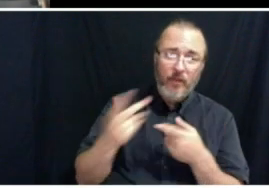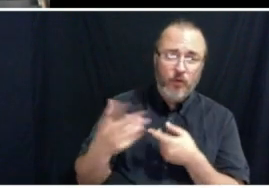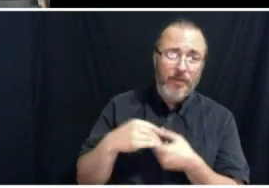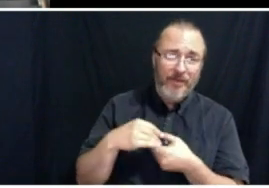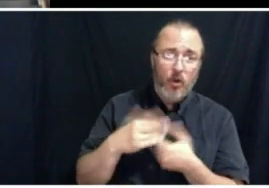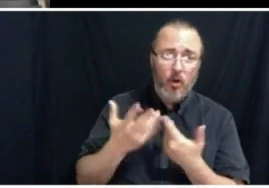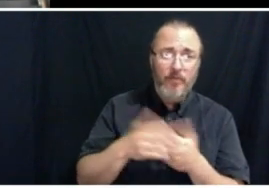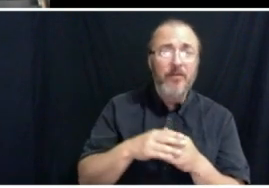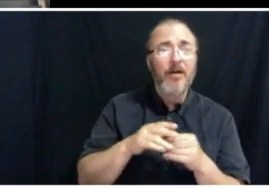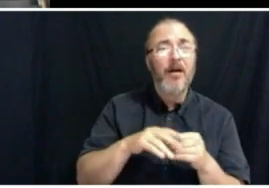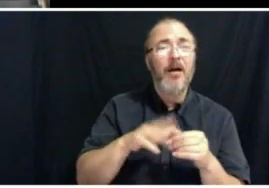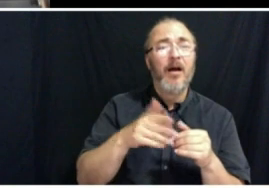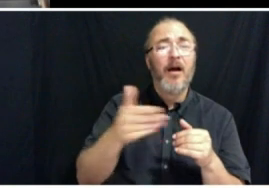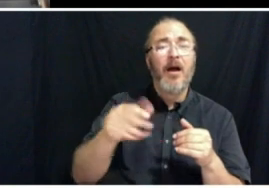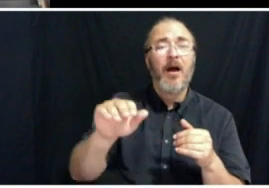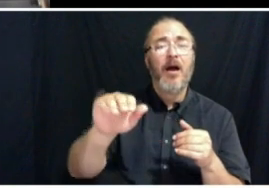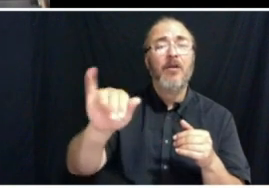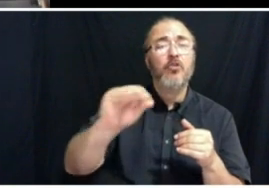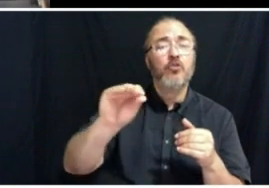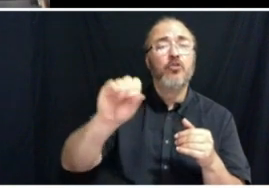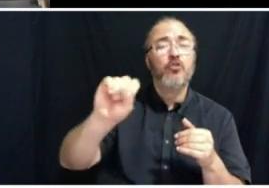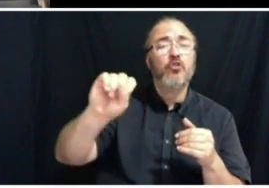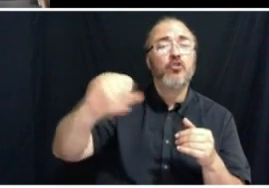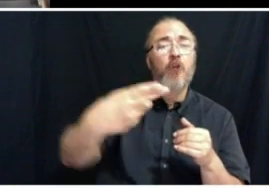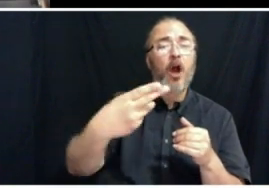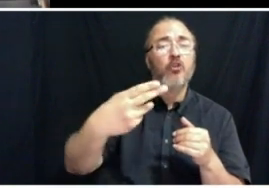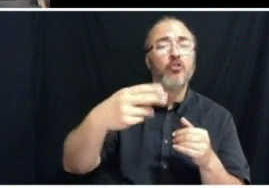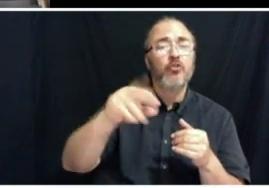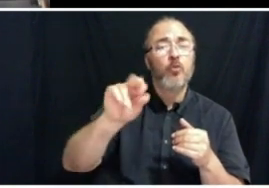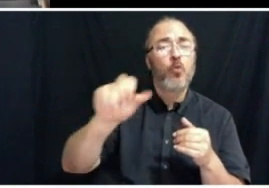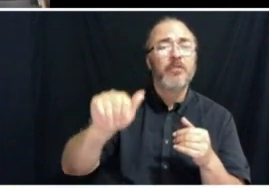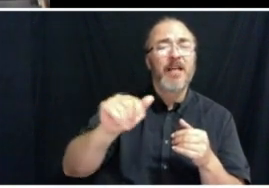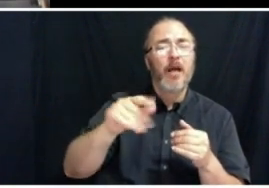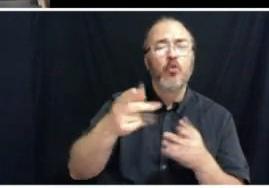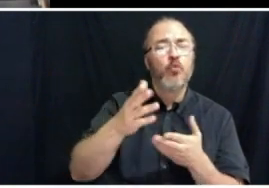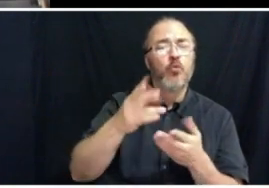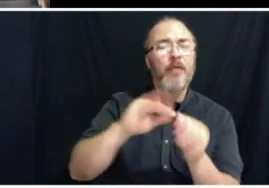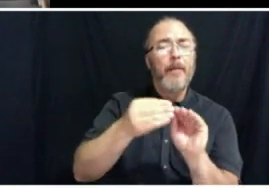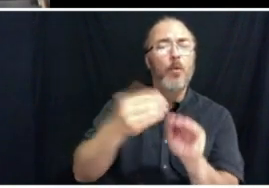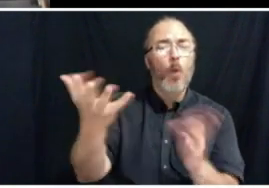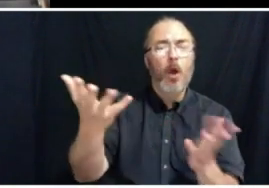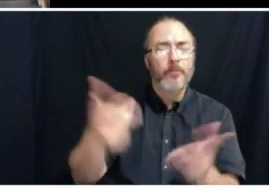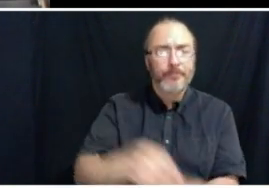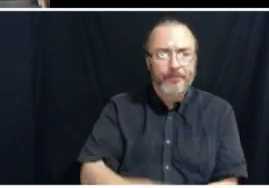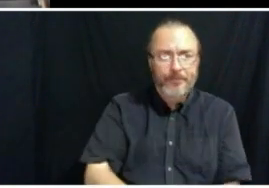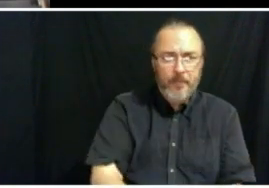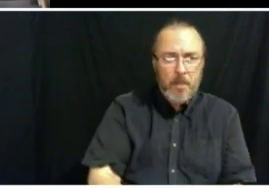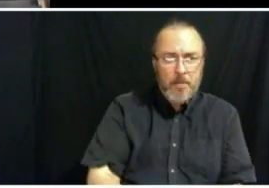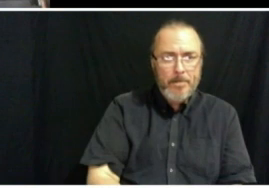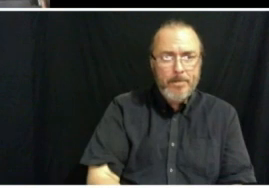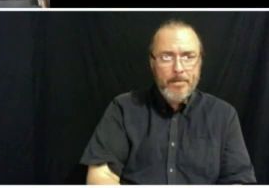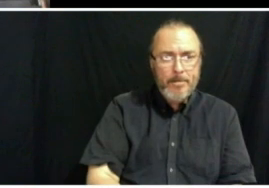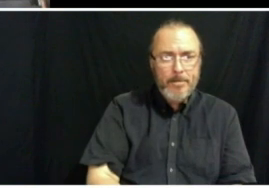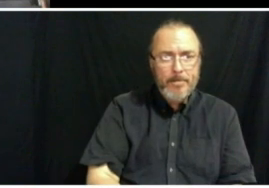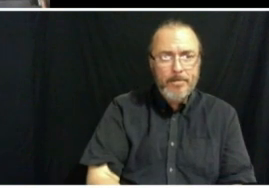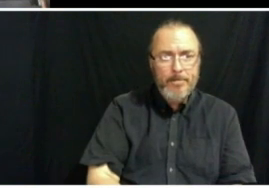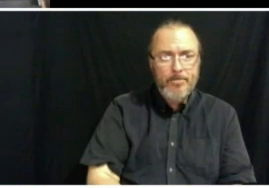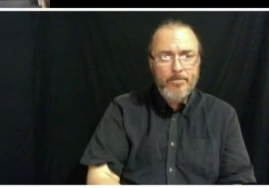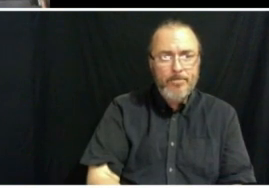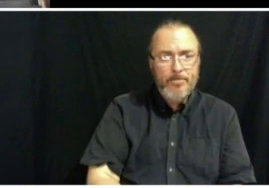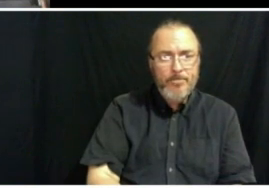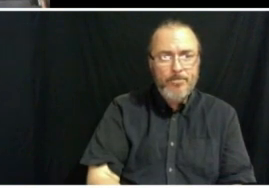Josh Hosa, which recommendation do you choose? I choose number 7,